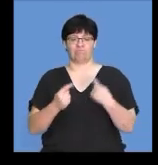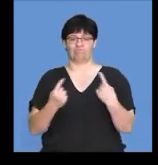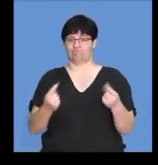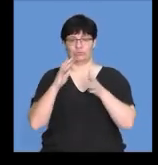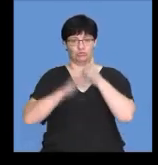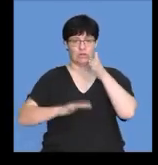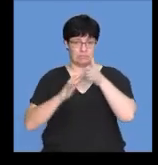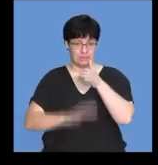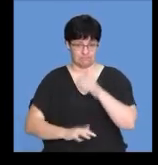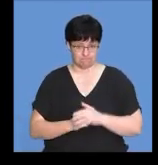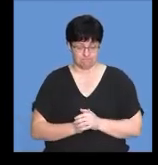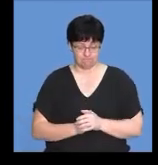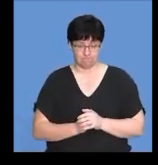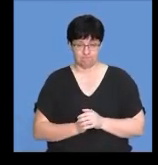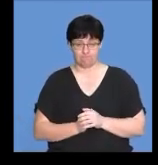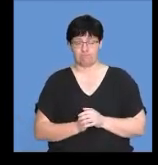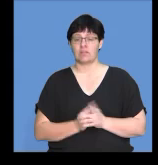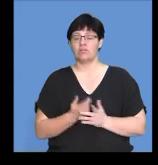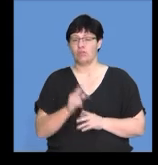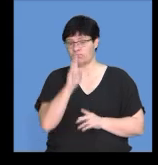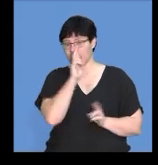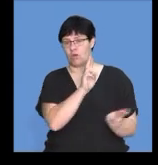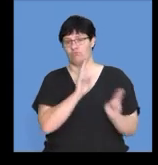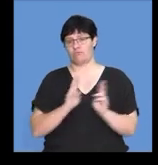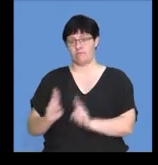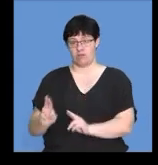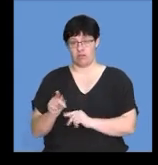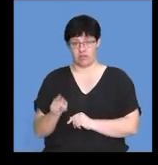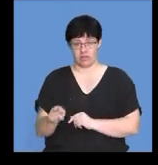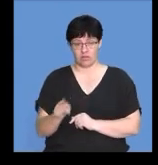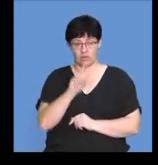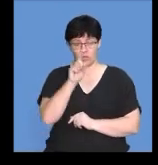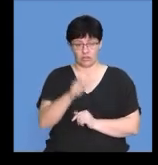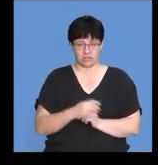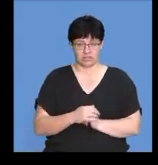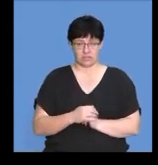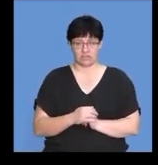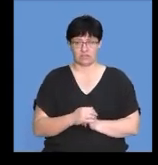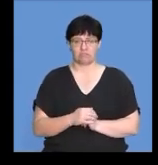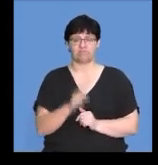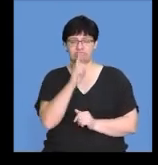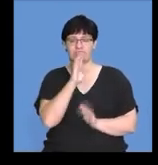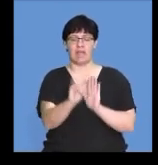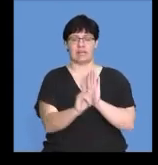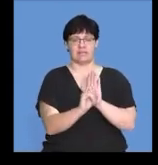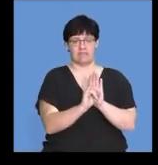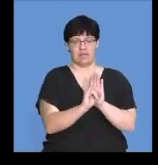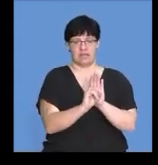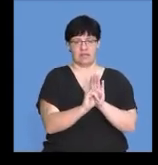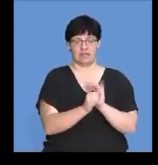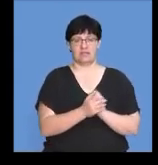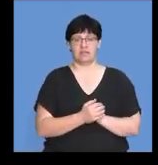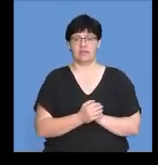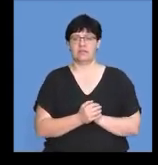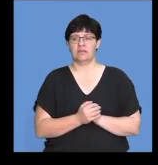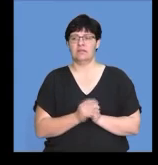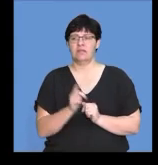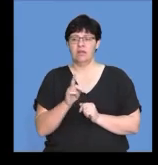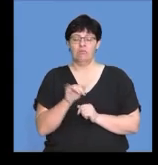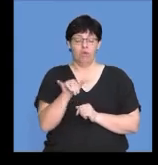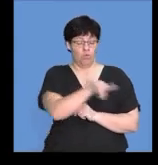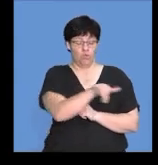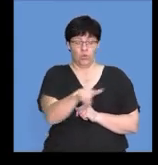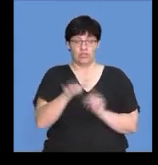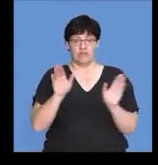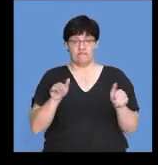stripes. So again, referring to the question, let's go and identify the following. So which